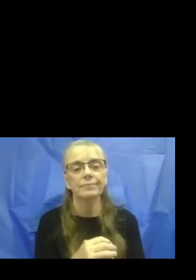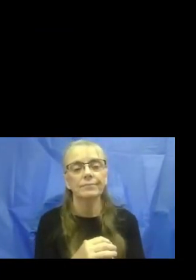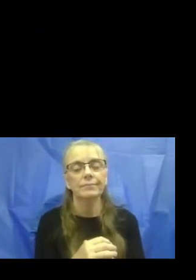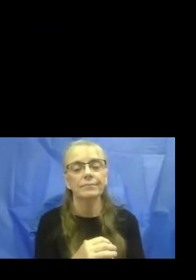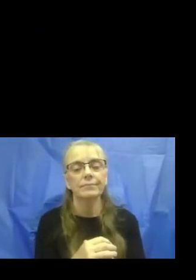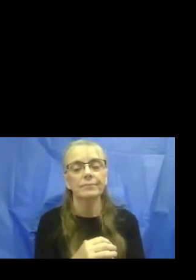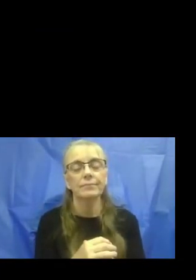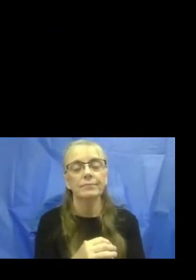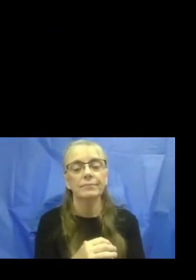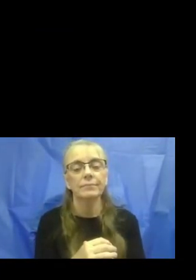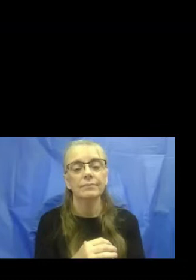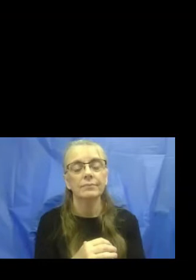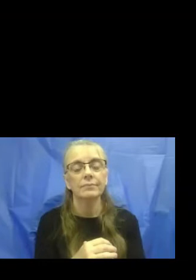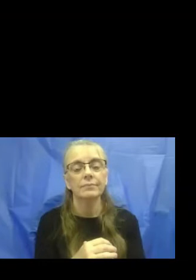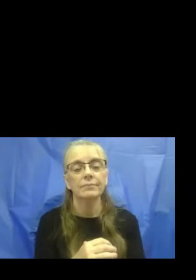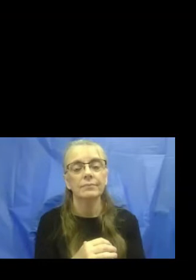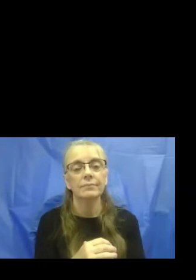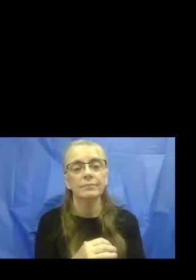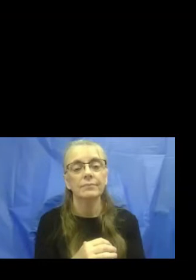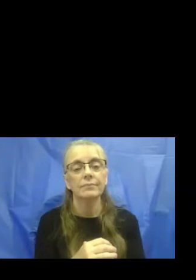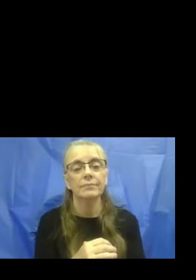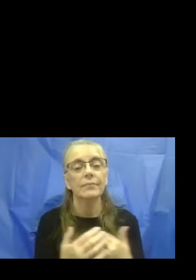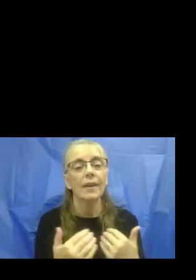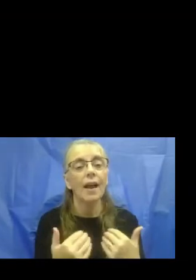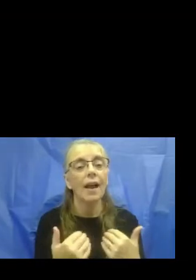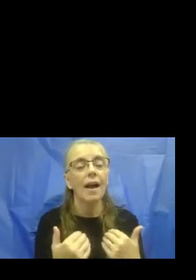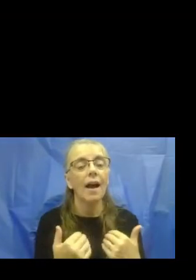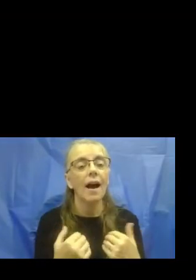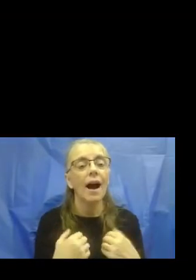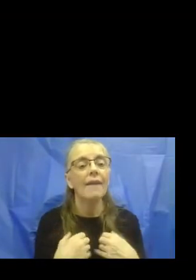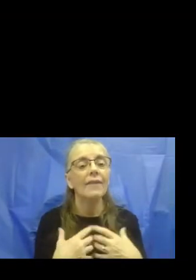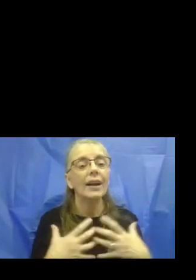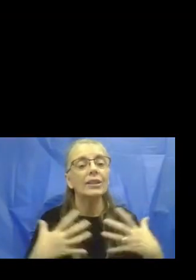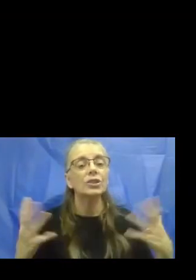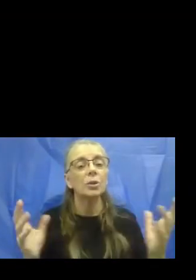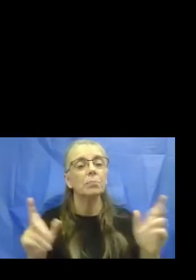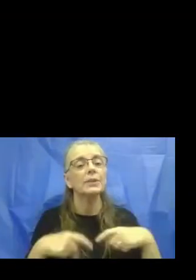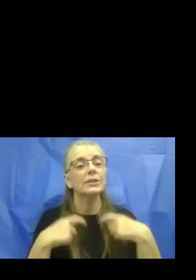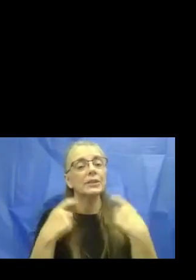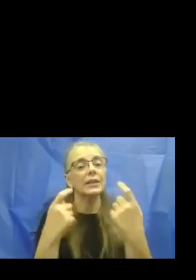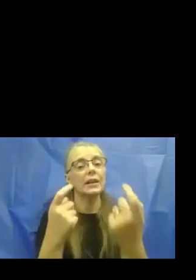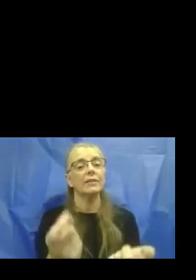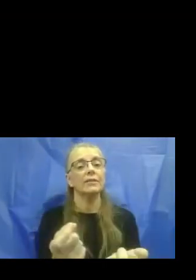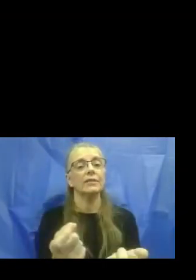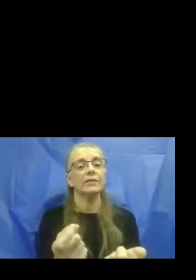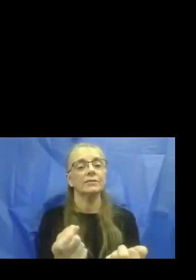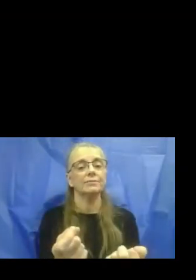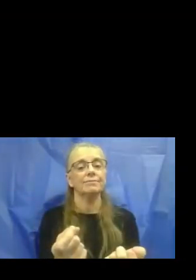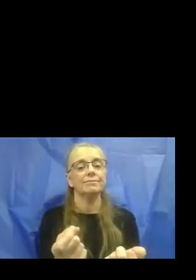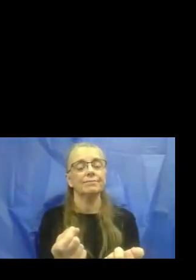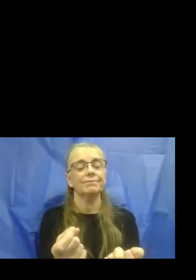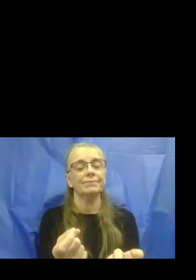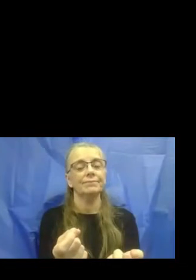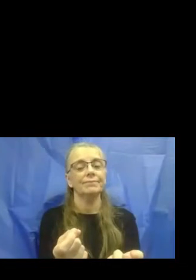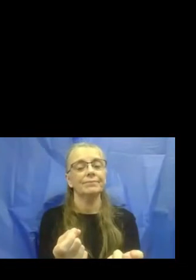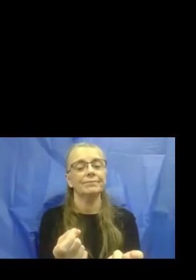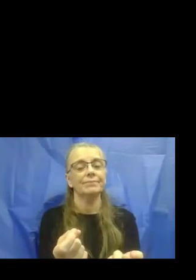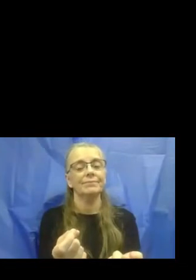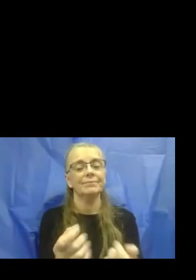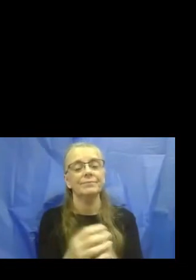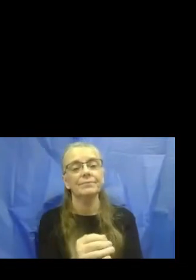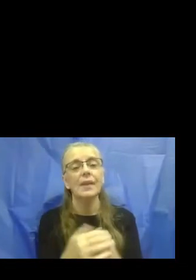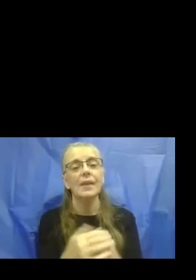I've got so much to give. Start across your chest. I've got so much